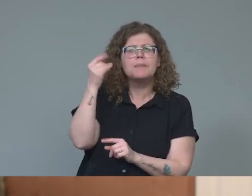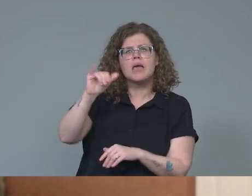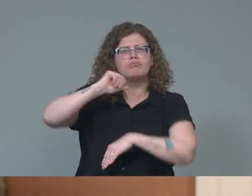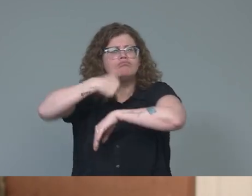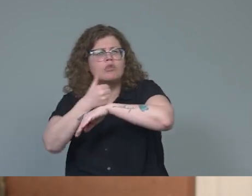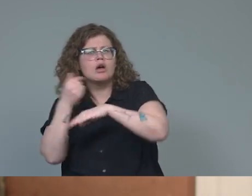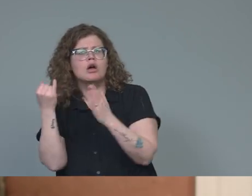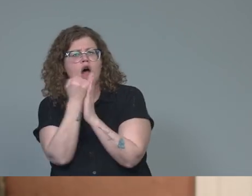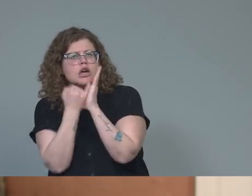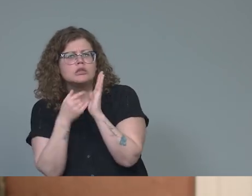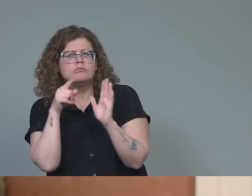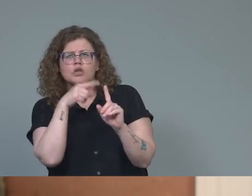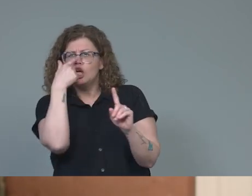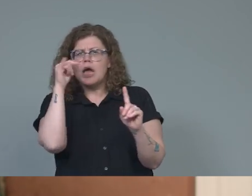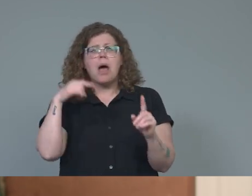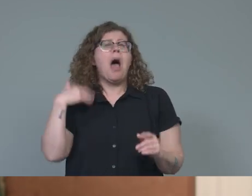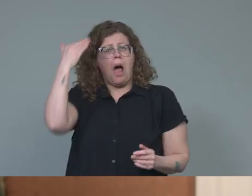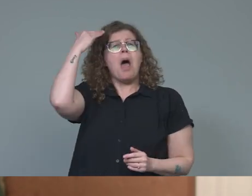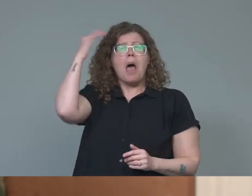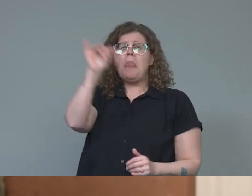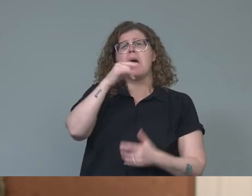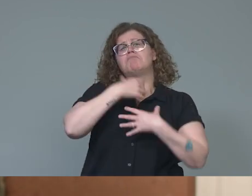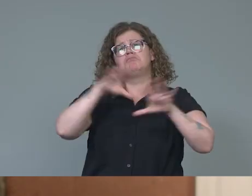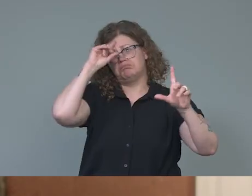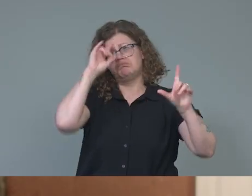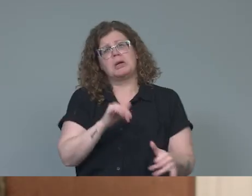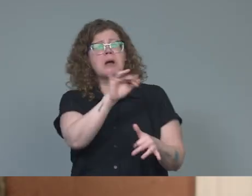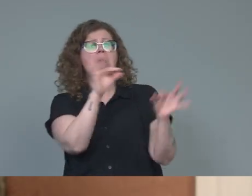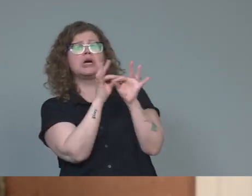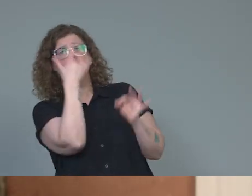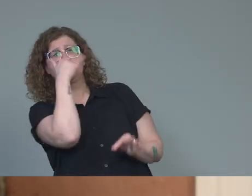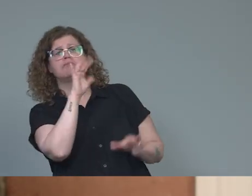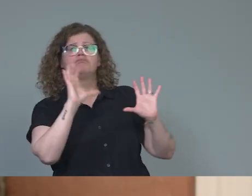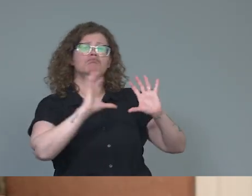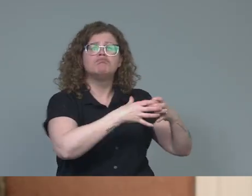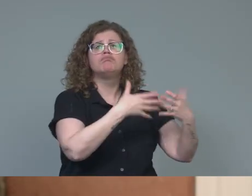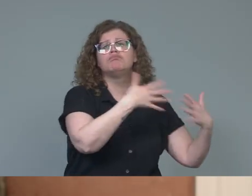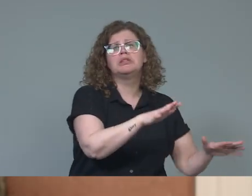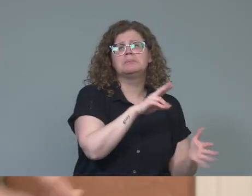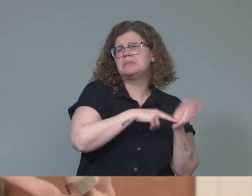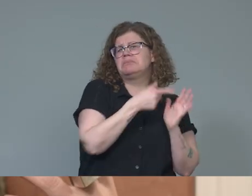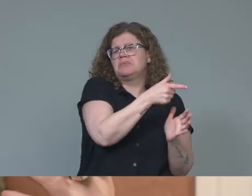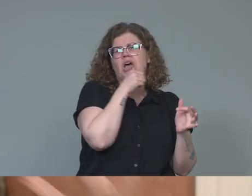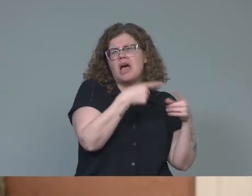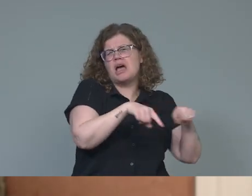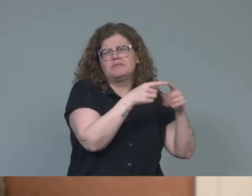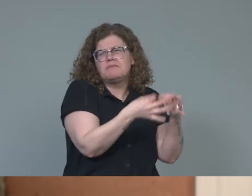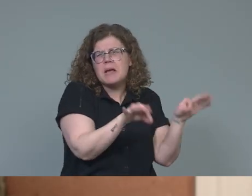the large, vast array of people that were connected and involved and worked on a project, the more it will help educate